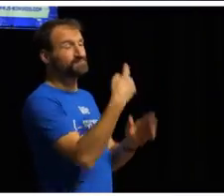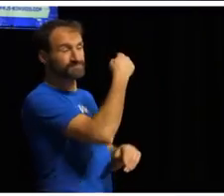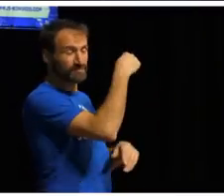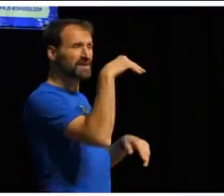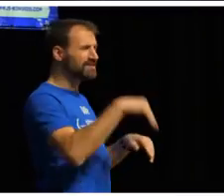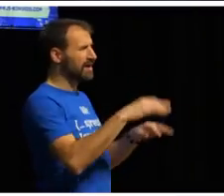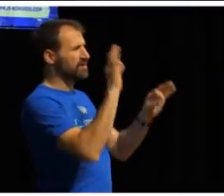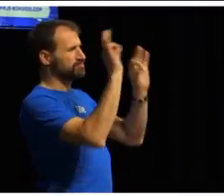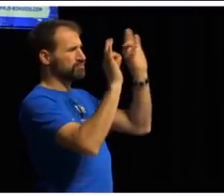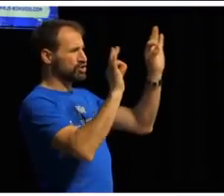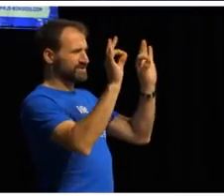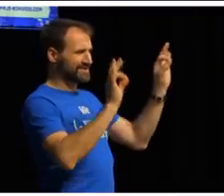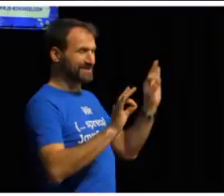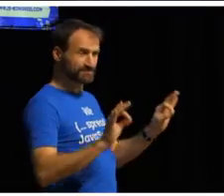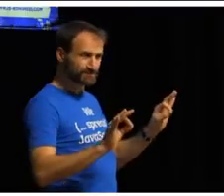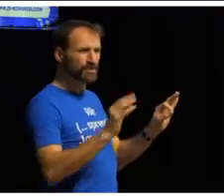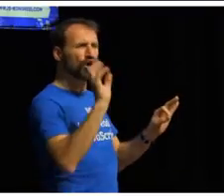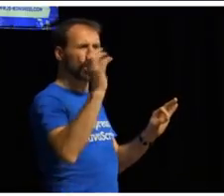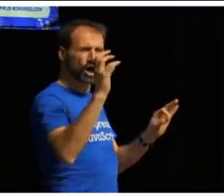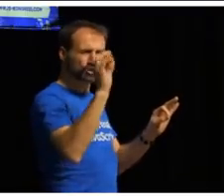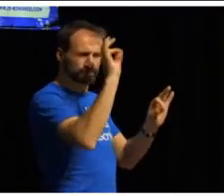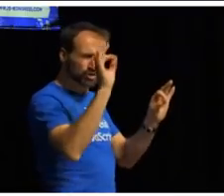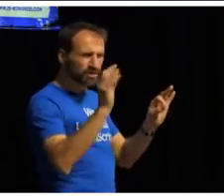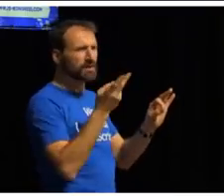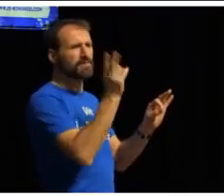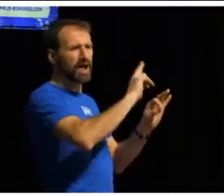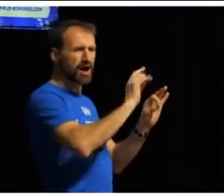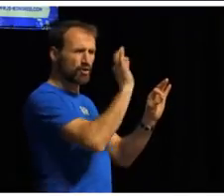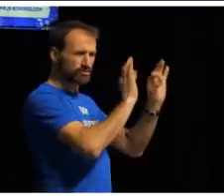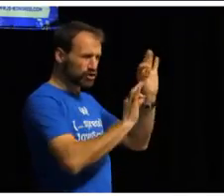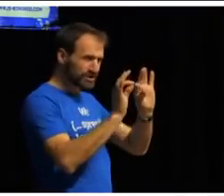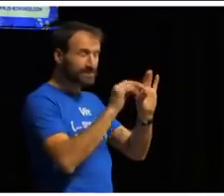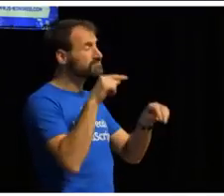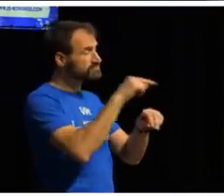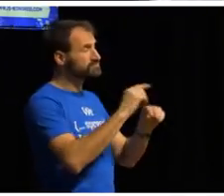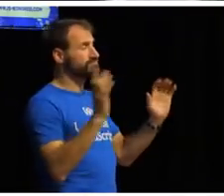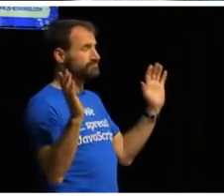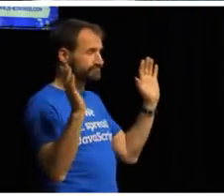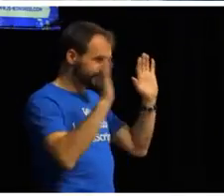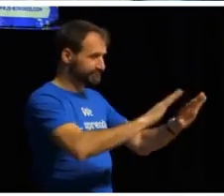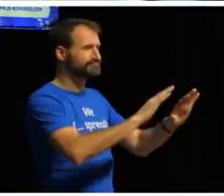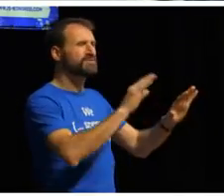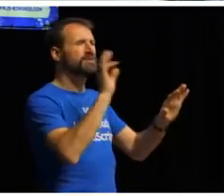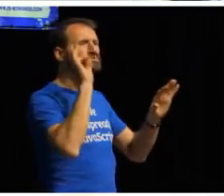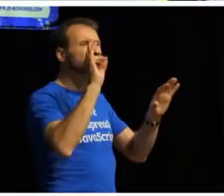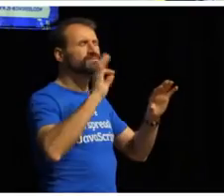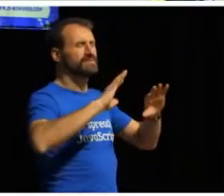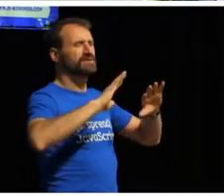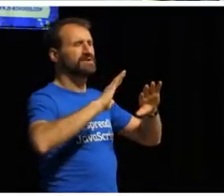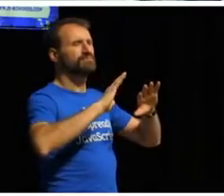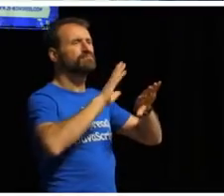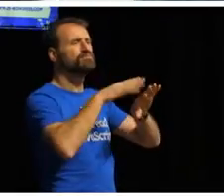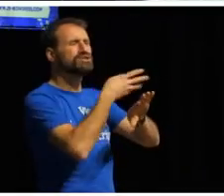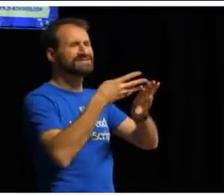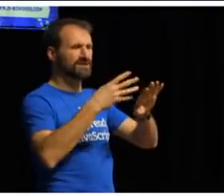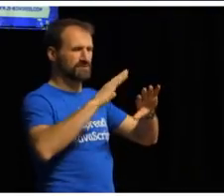here. We have orange dots, we have blue dots, and they are put on a plane in a certain pattern. And that